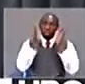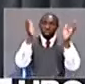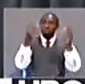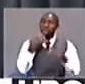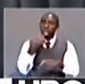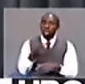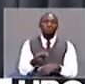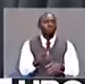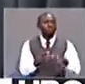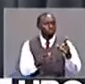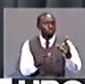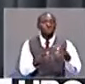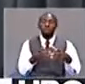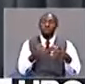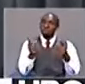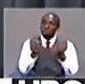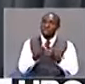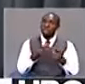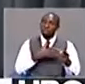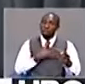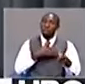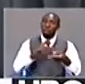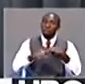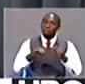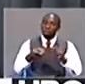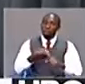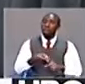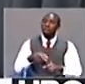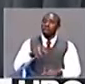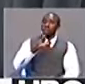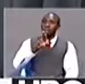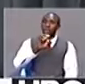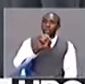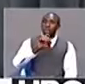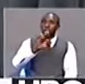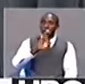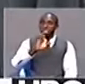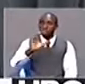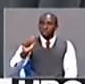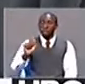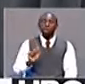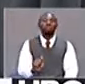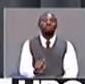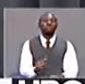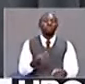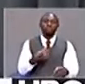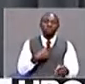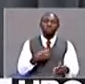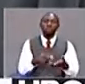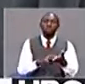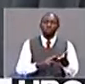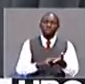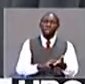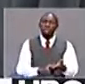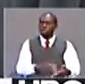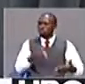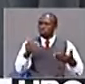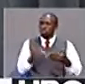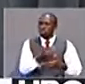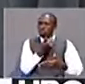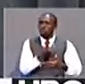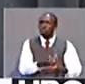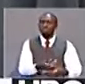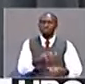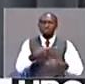my friend Rebecca. And when we came, you signed for us, and we used the brand new vehicles, which were meant